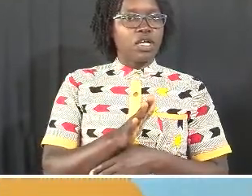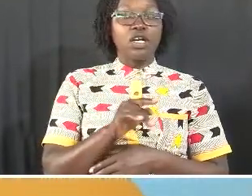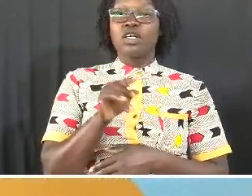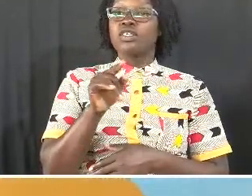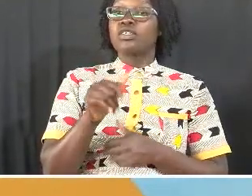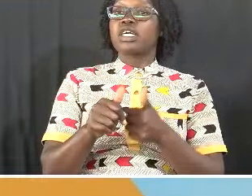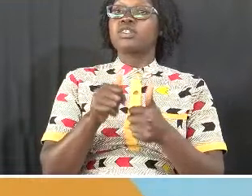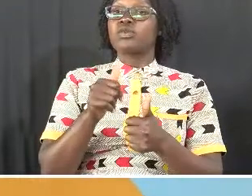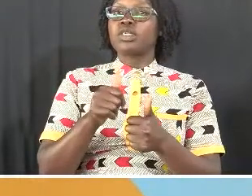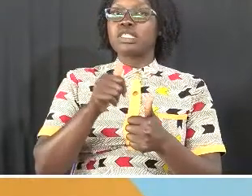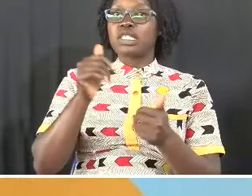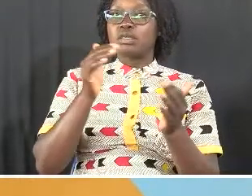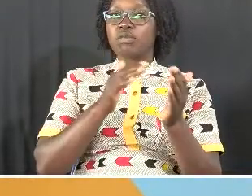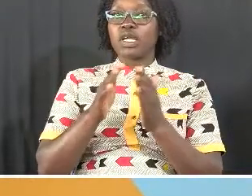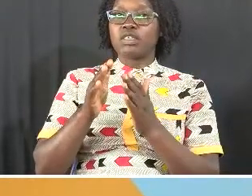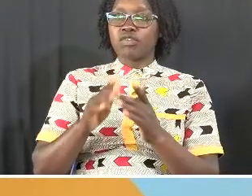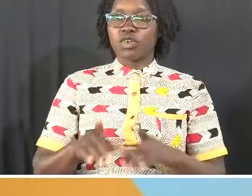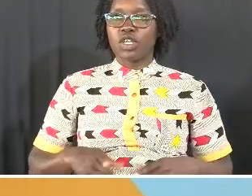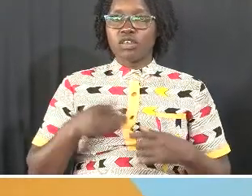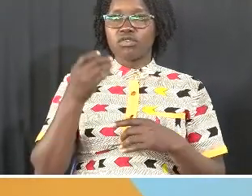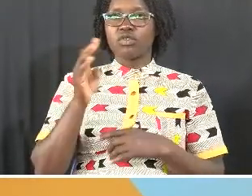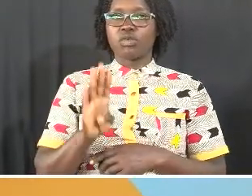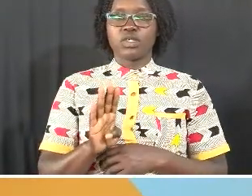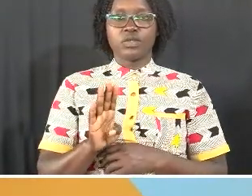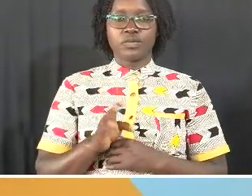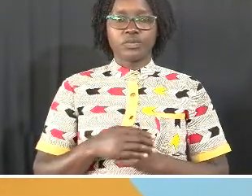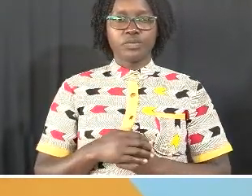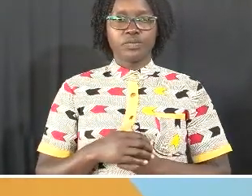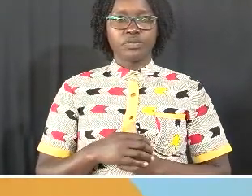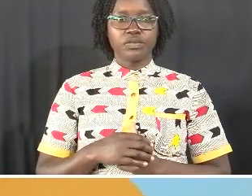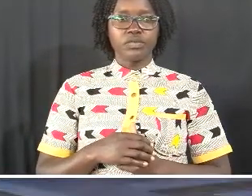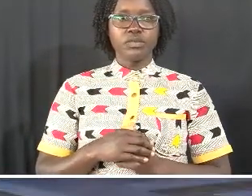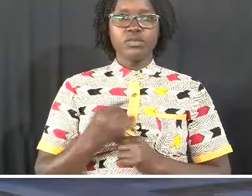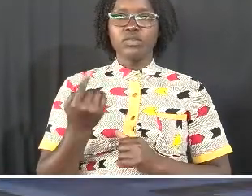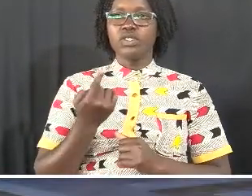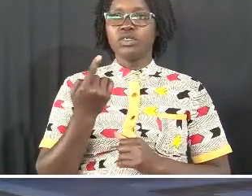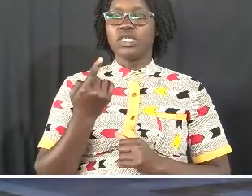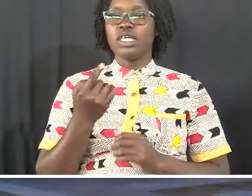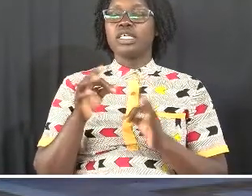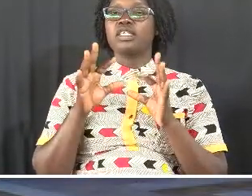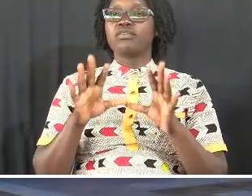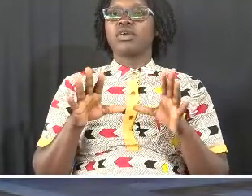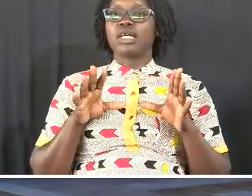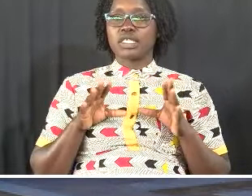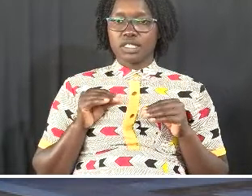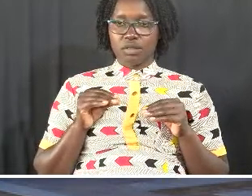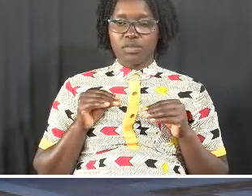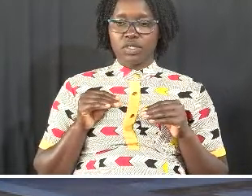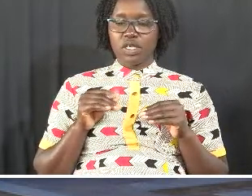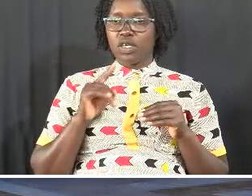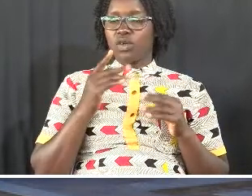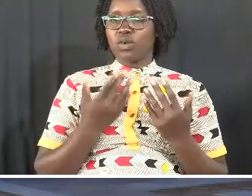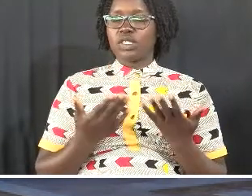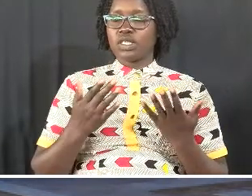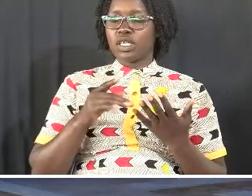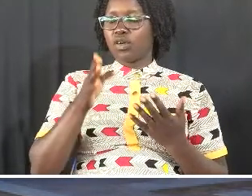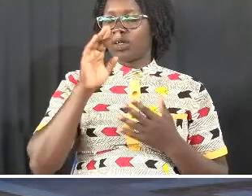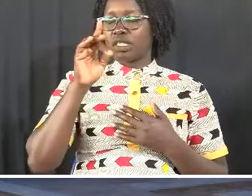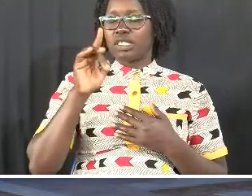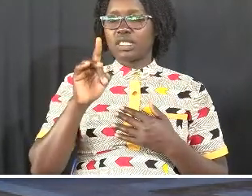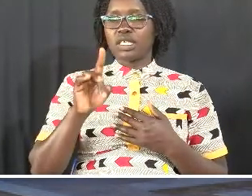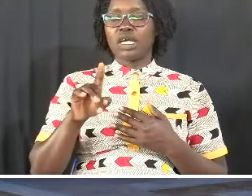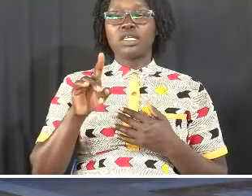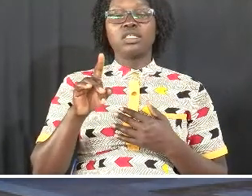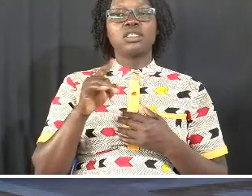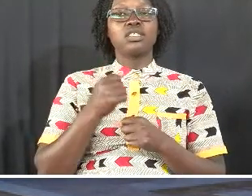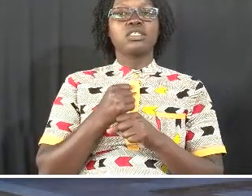he intended for your life to be. Only if you accept. There's only one thing God cannot do.